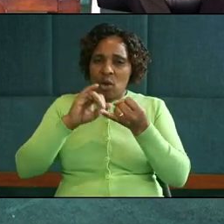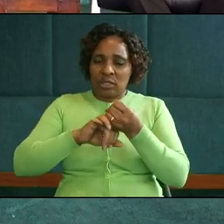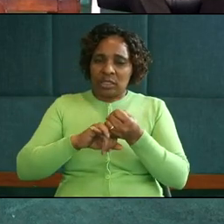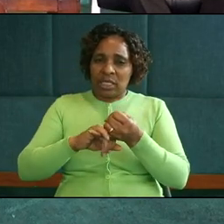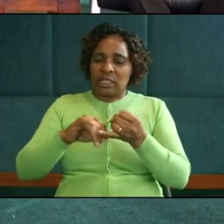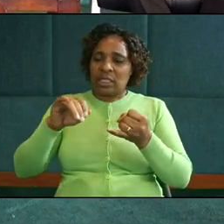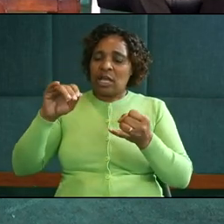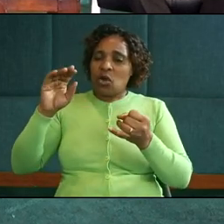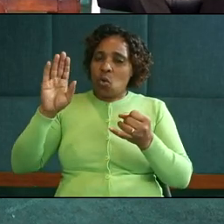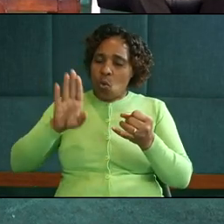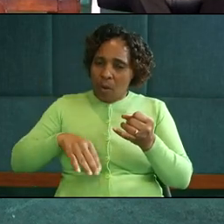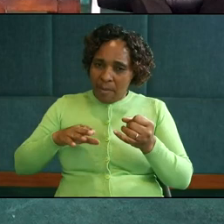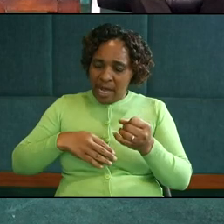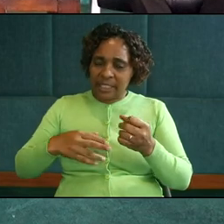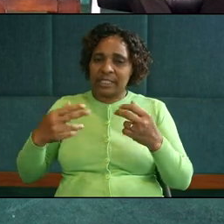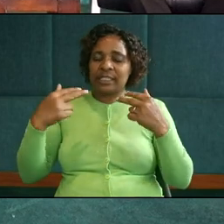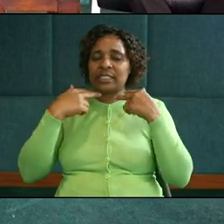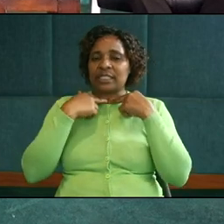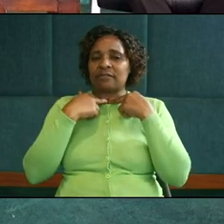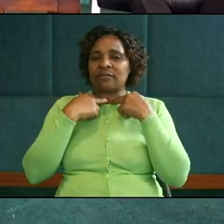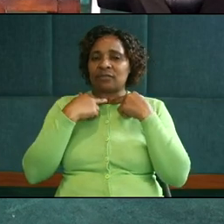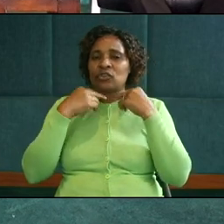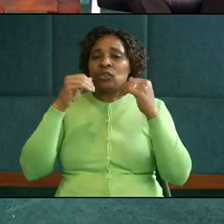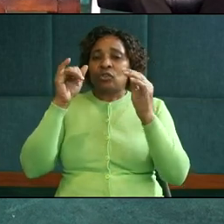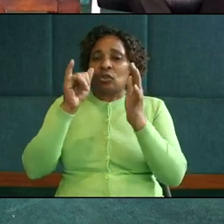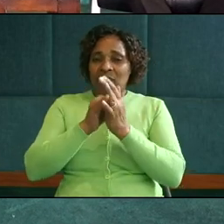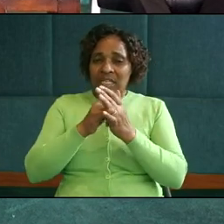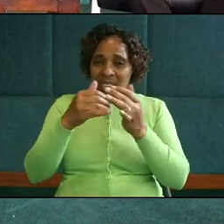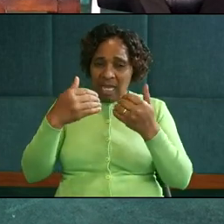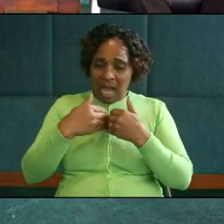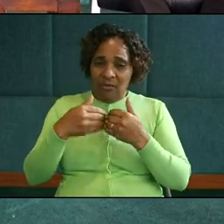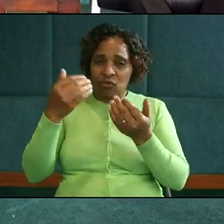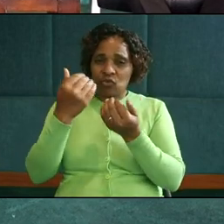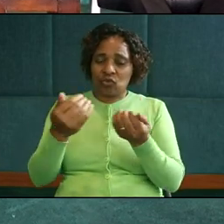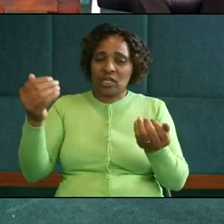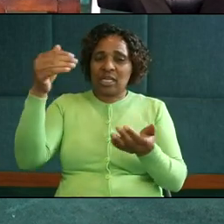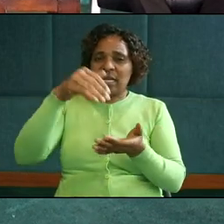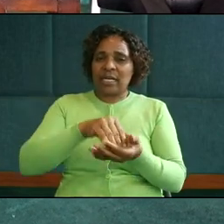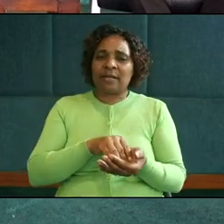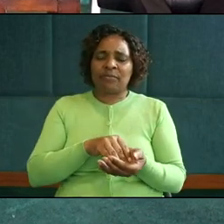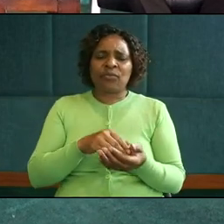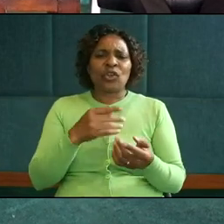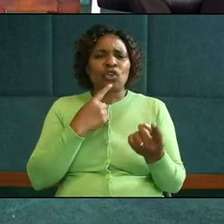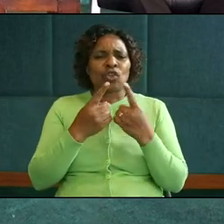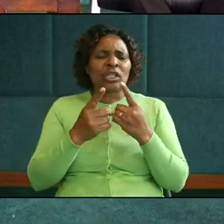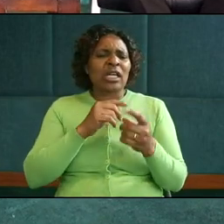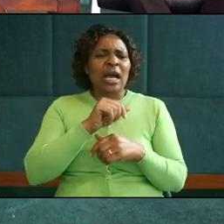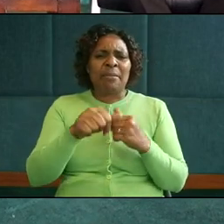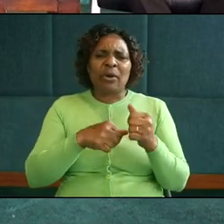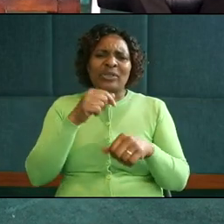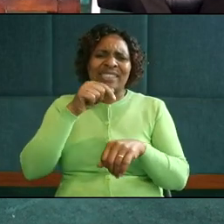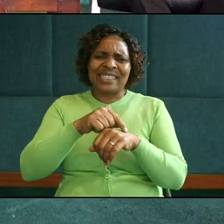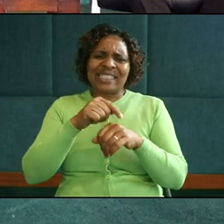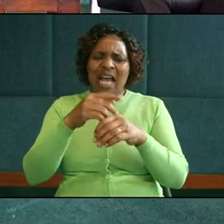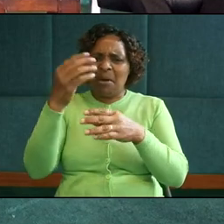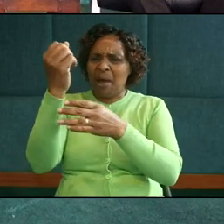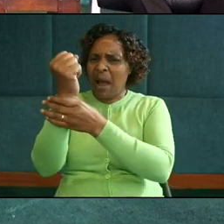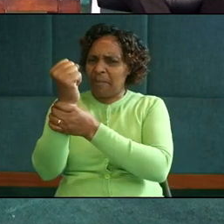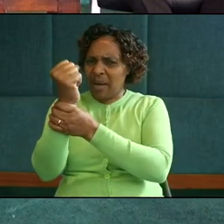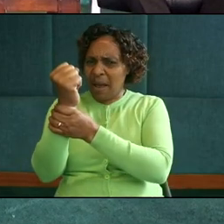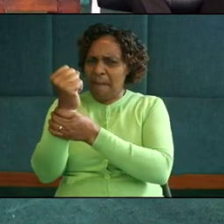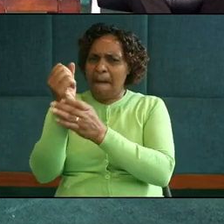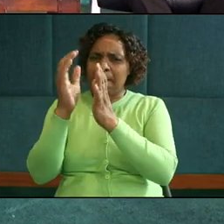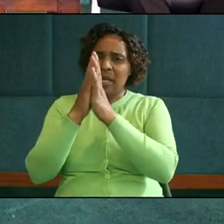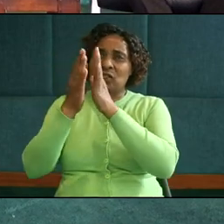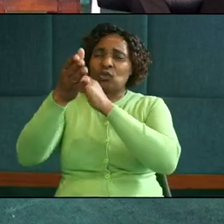slaves so they could have children again. Precisely. And this is talking about the time when Abraham prayed